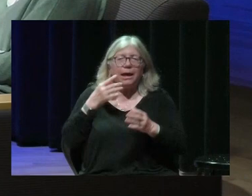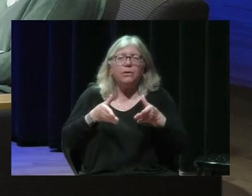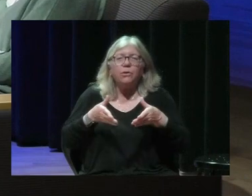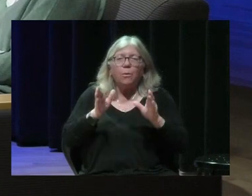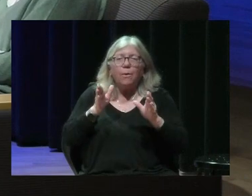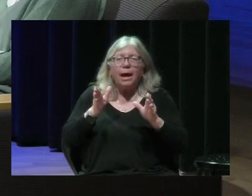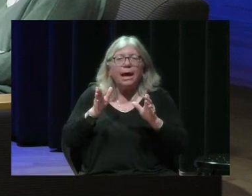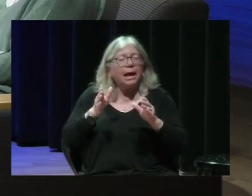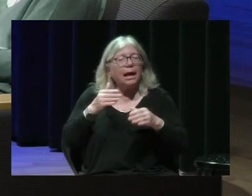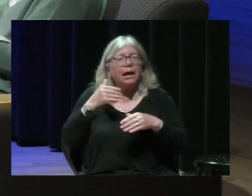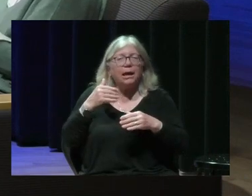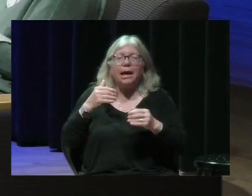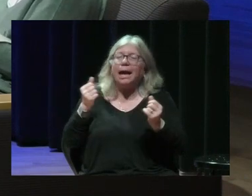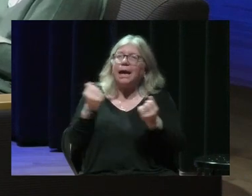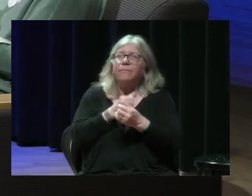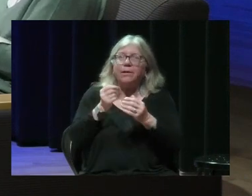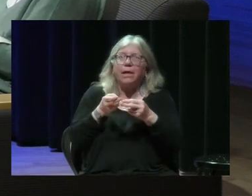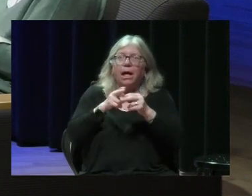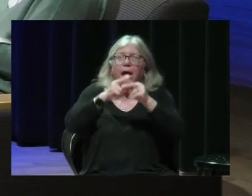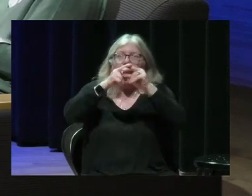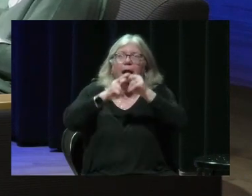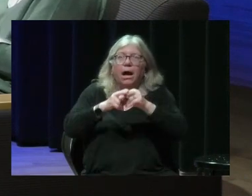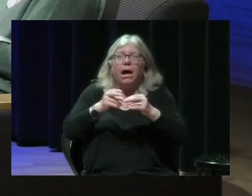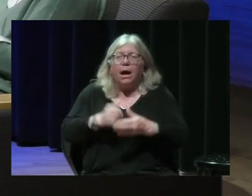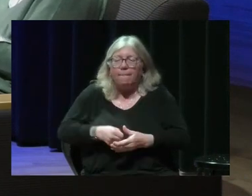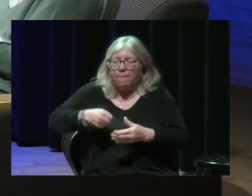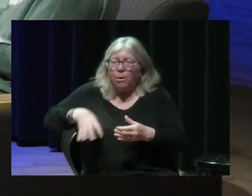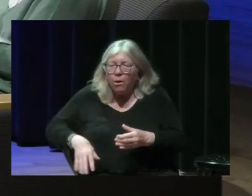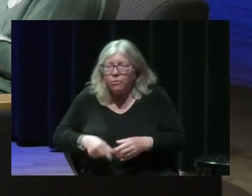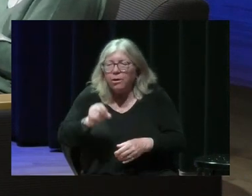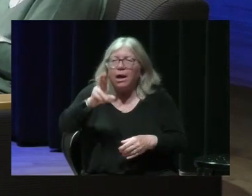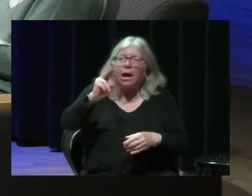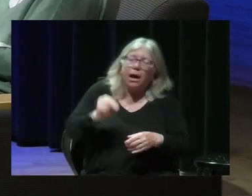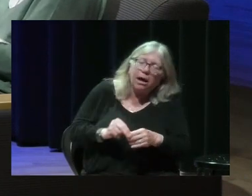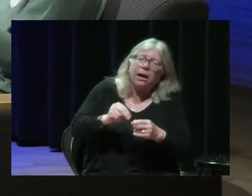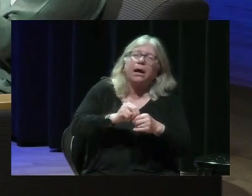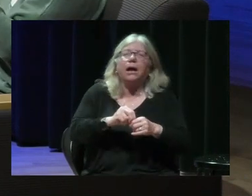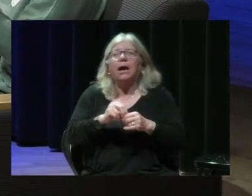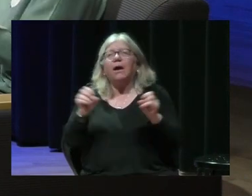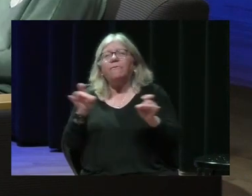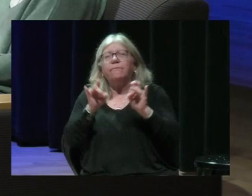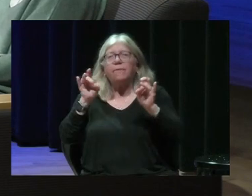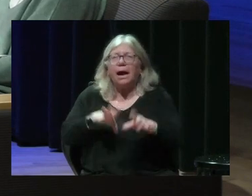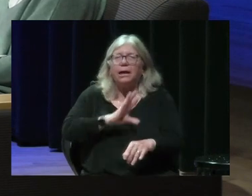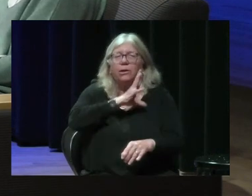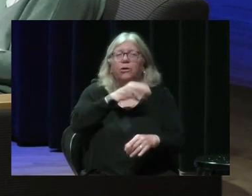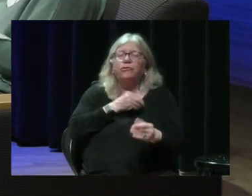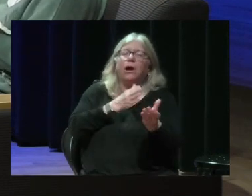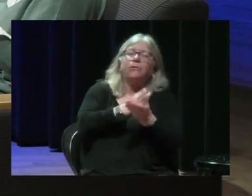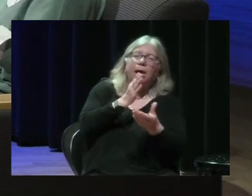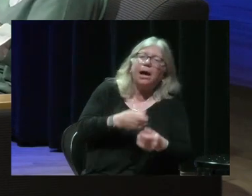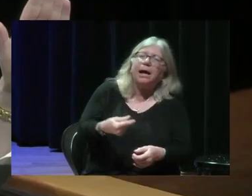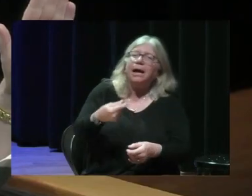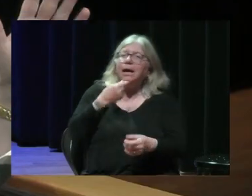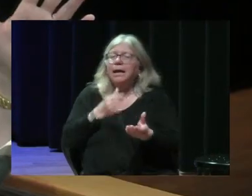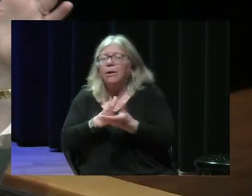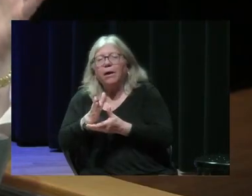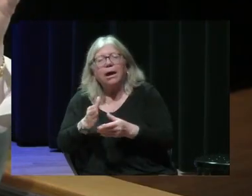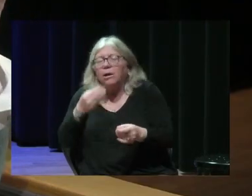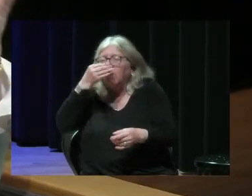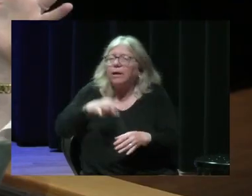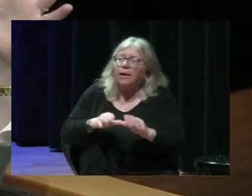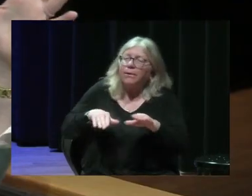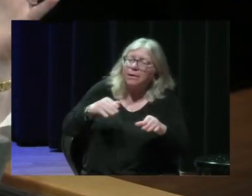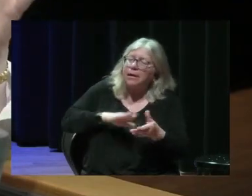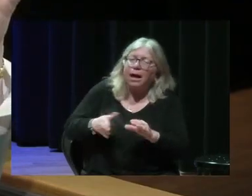way we have accelerated everything, abortion, gun violence, trans rights, gay rights, to you don't care if kids die, is out of control. And they